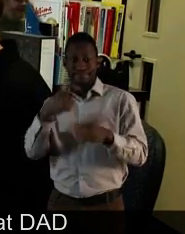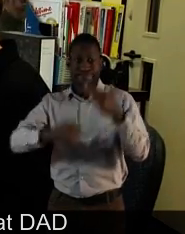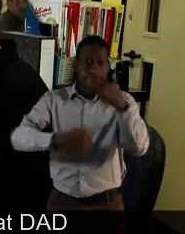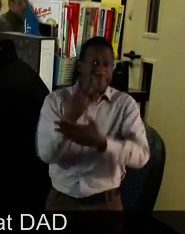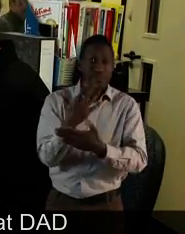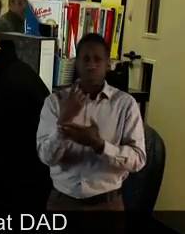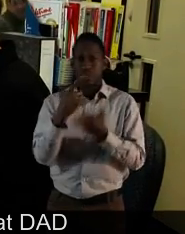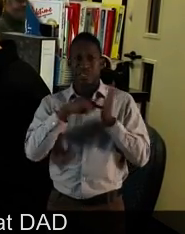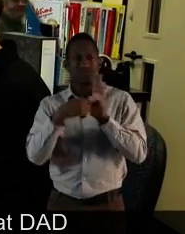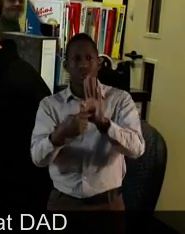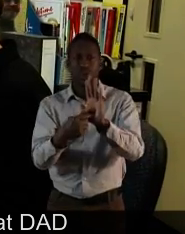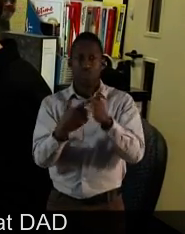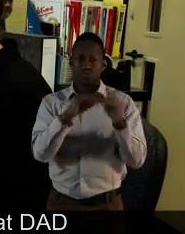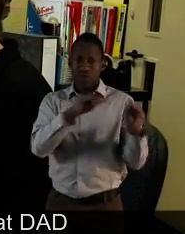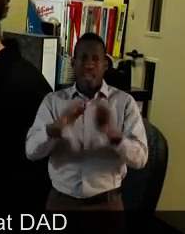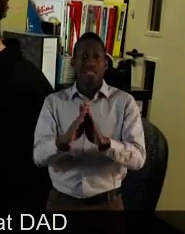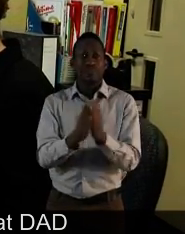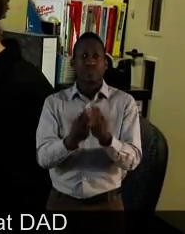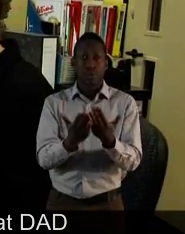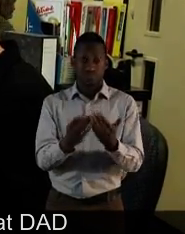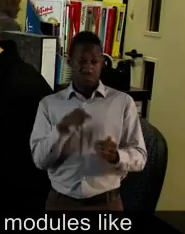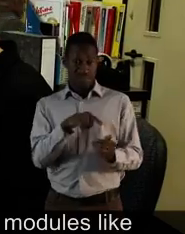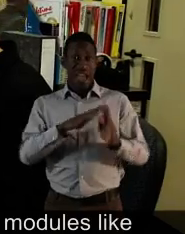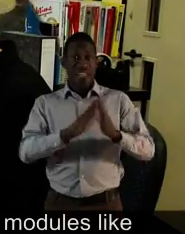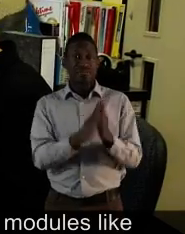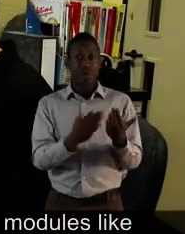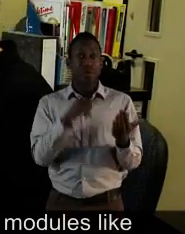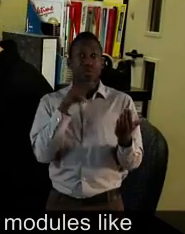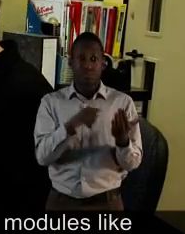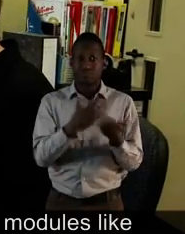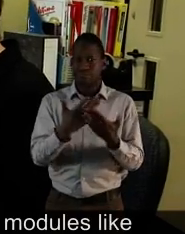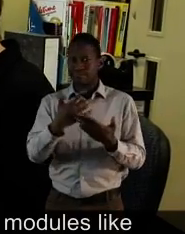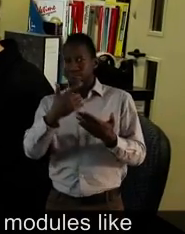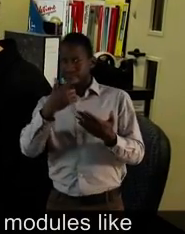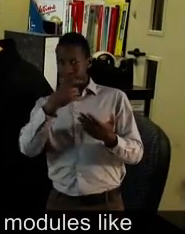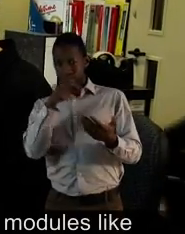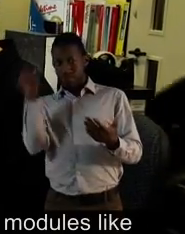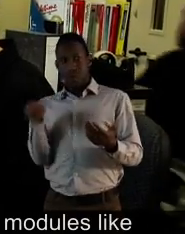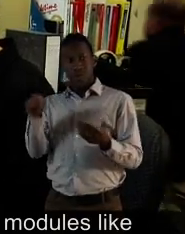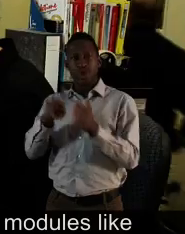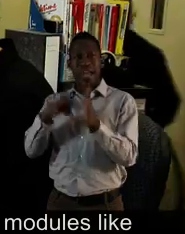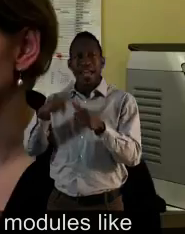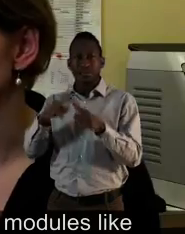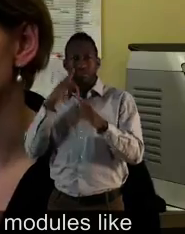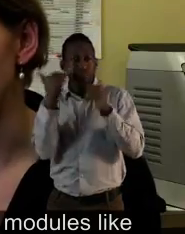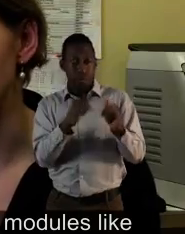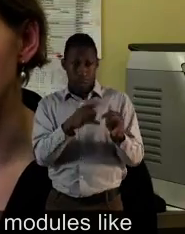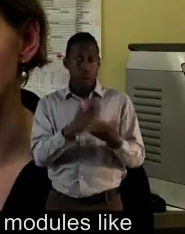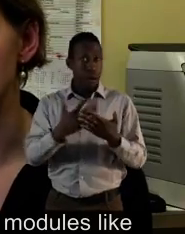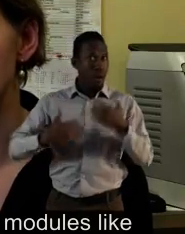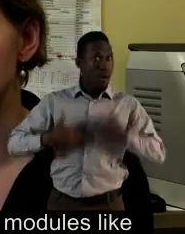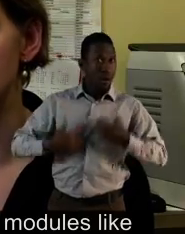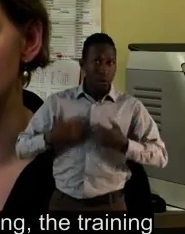the handbook at DAD and was very impressed with it. We have training and some of the modules, like Disabled